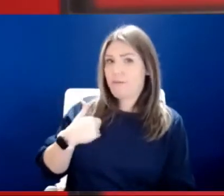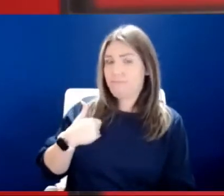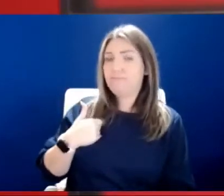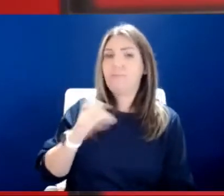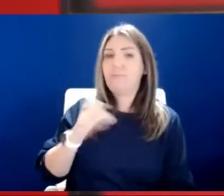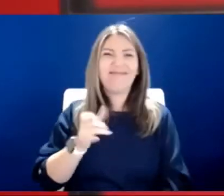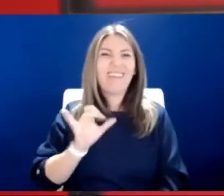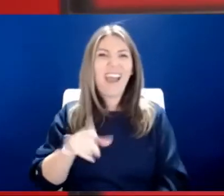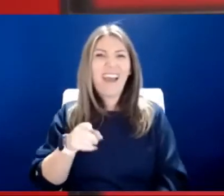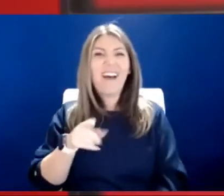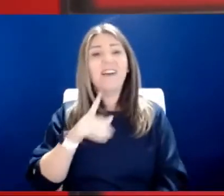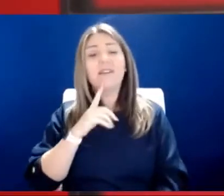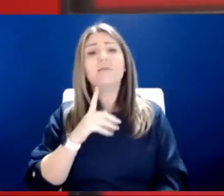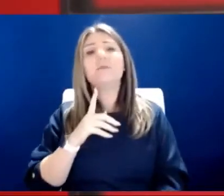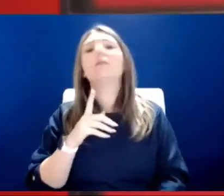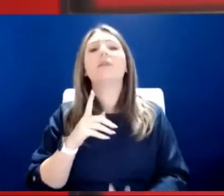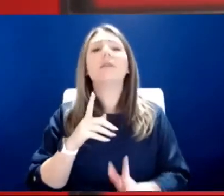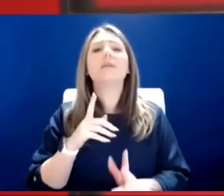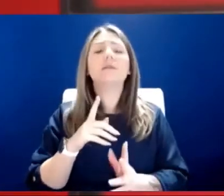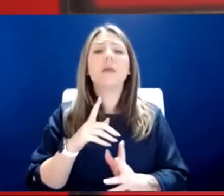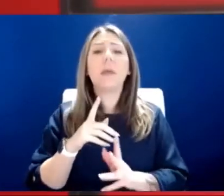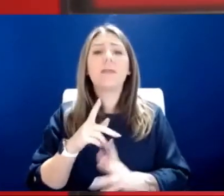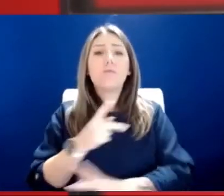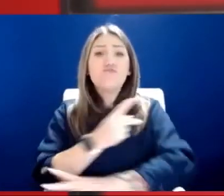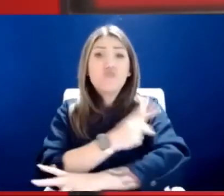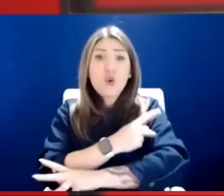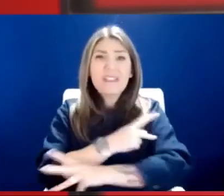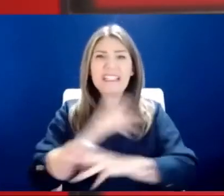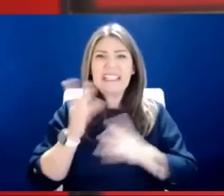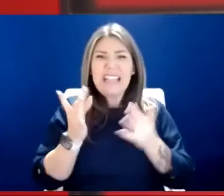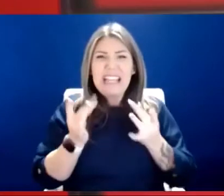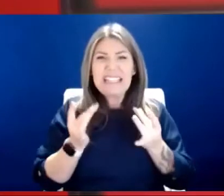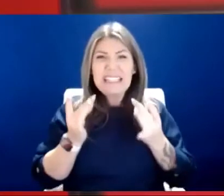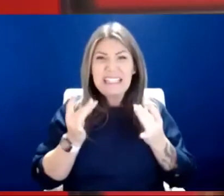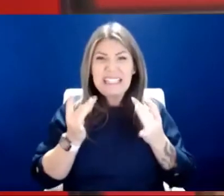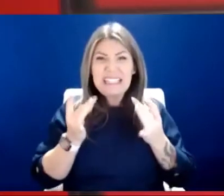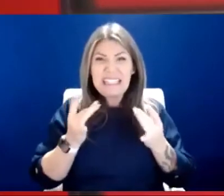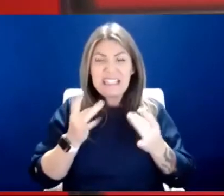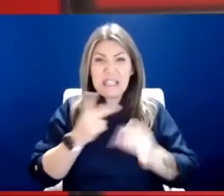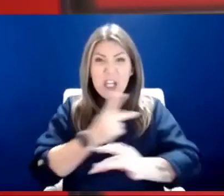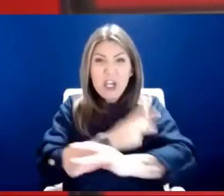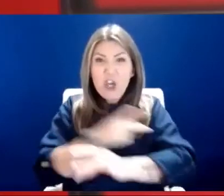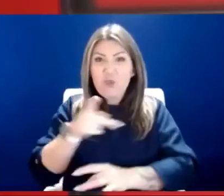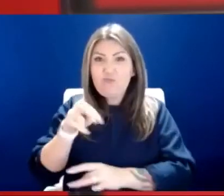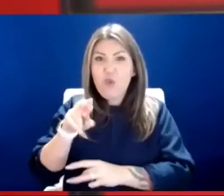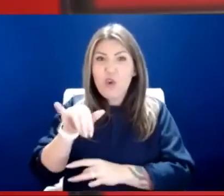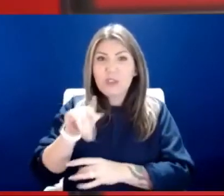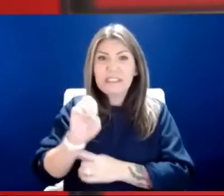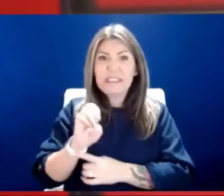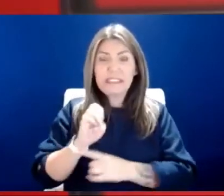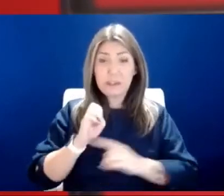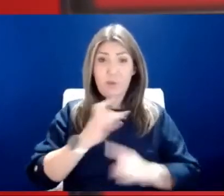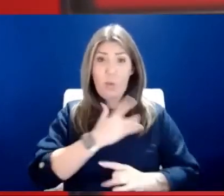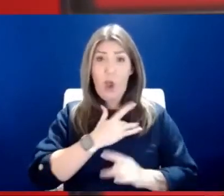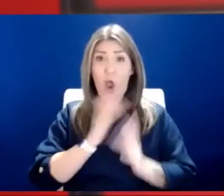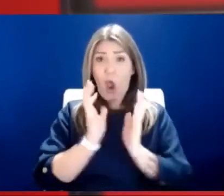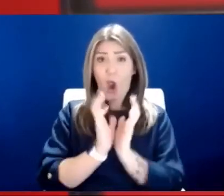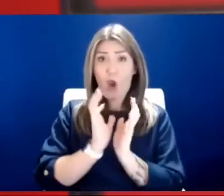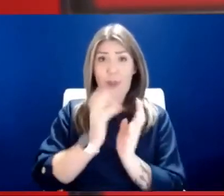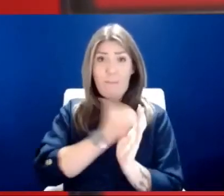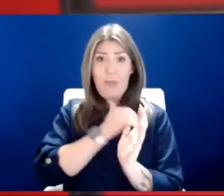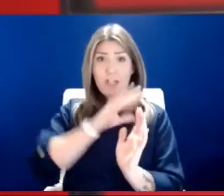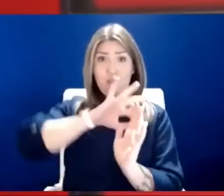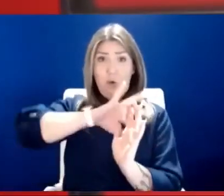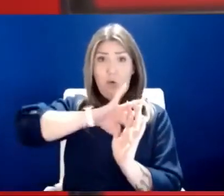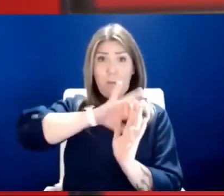the protein, or we call it sticky proteins, or they stick to the heart muscles. They are the normal protein in your body.